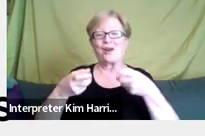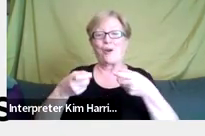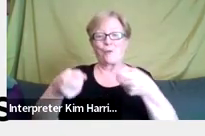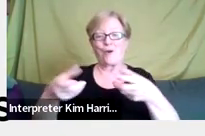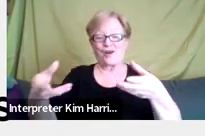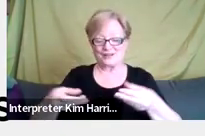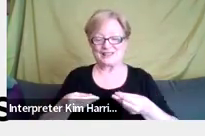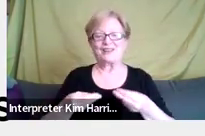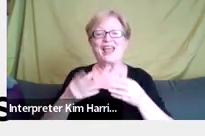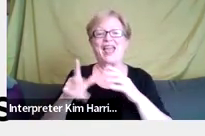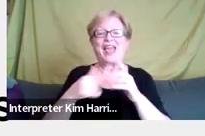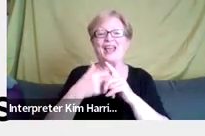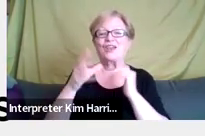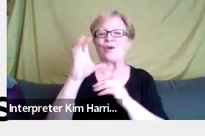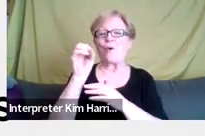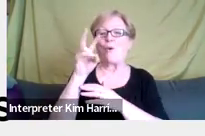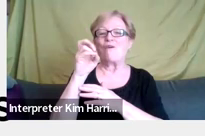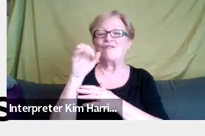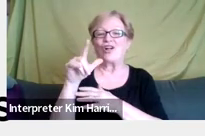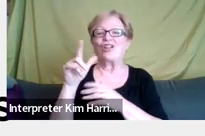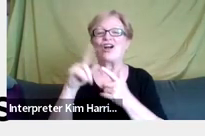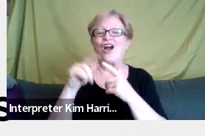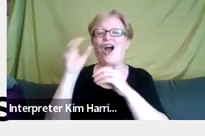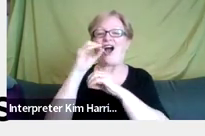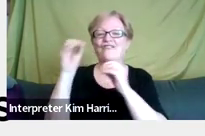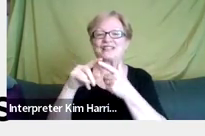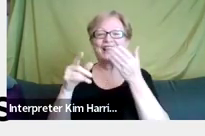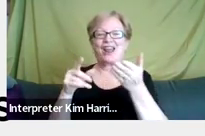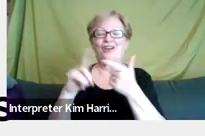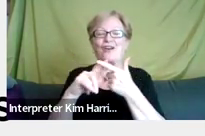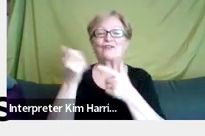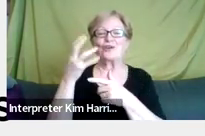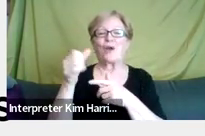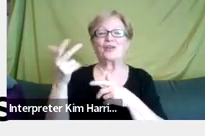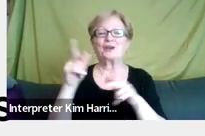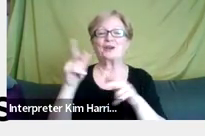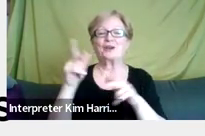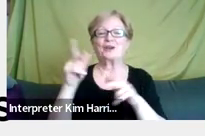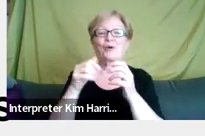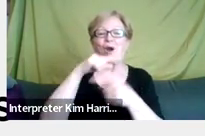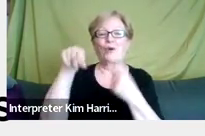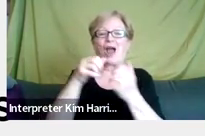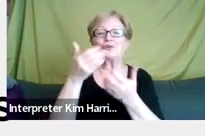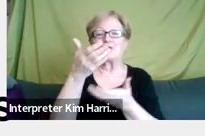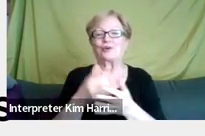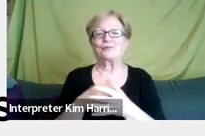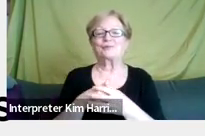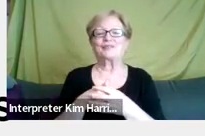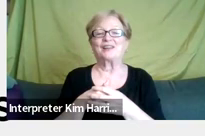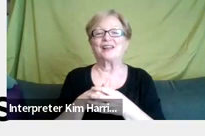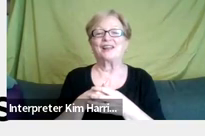like, in the Oval Office. There are a few individuals surrounding her. There is